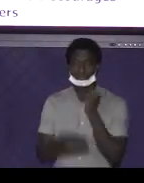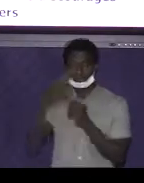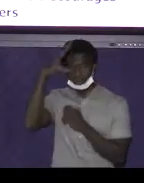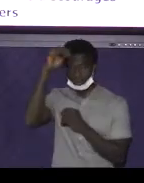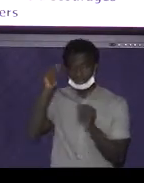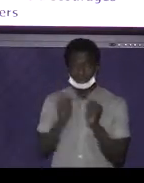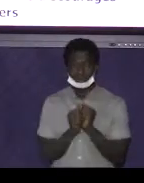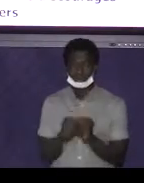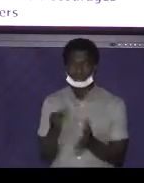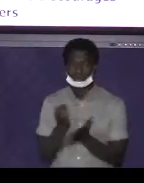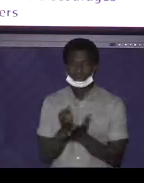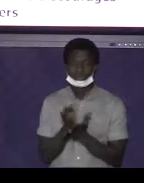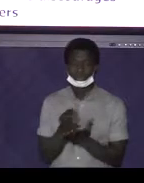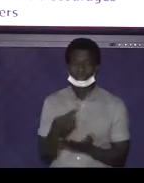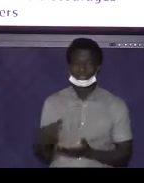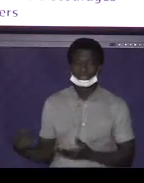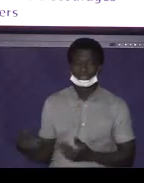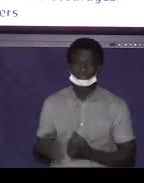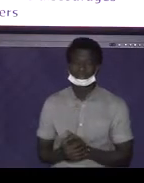financial resources.